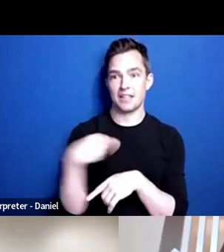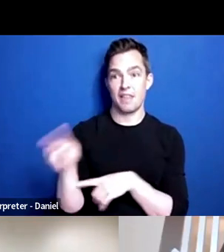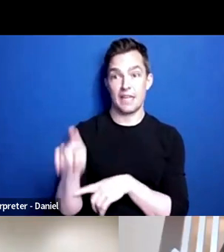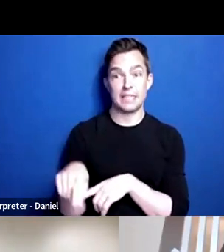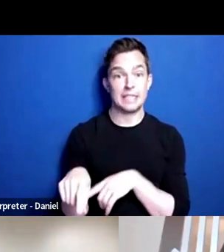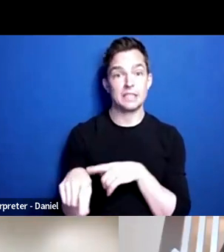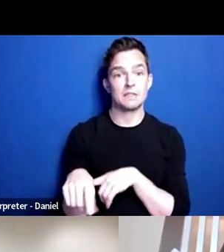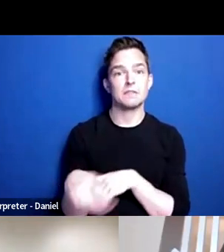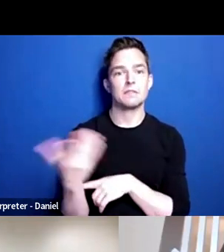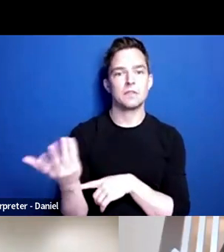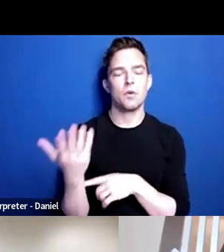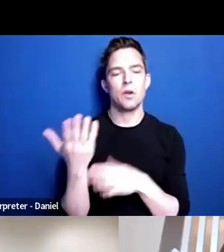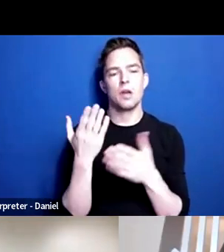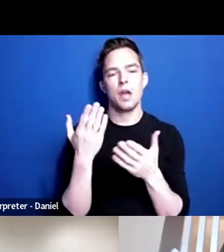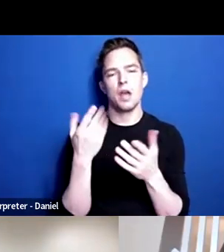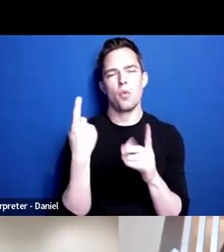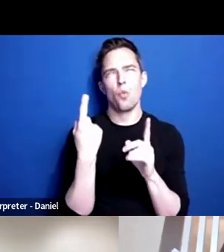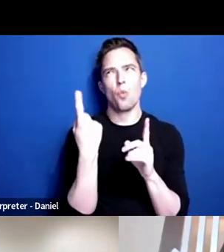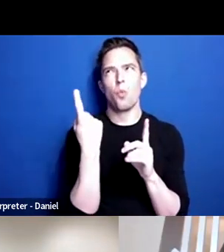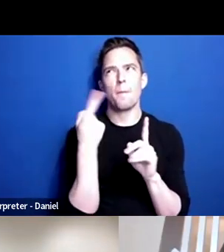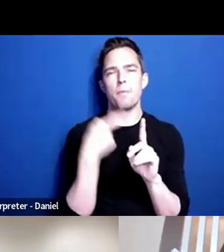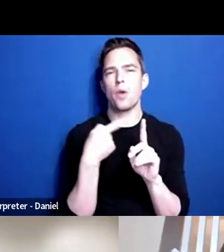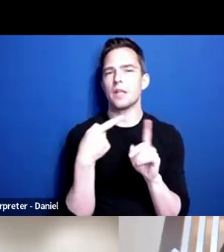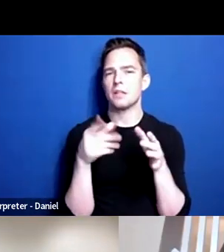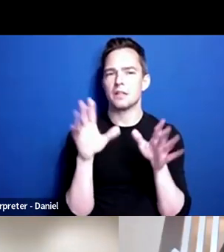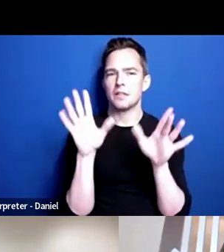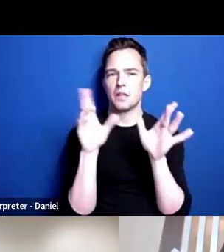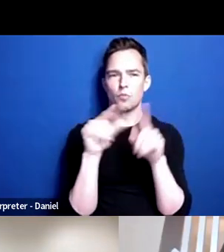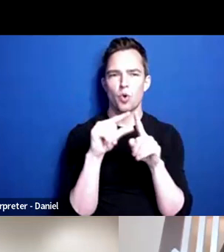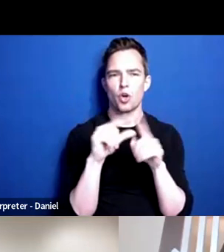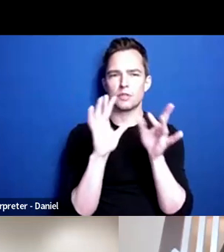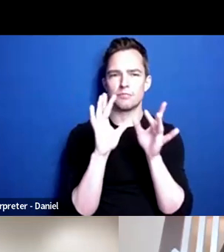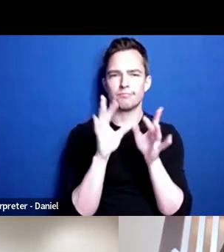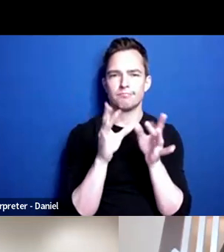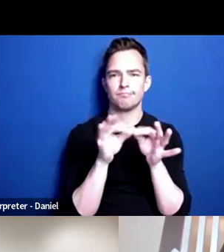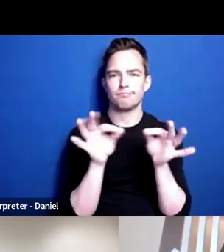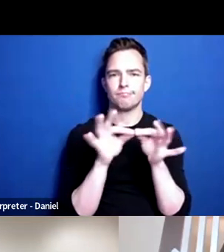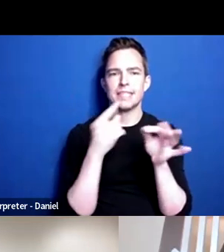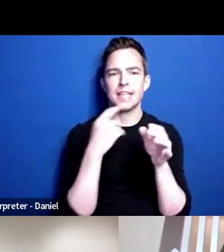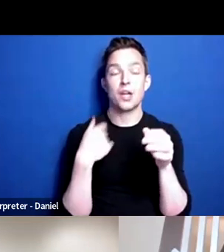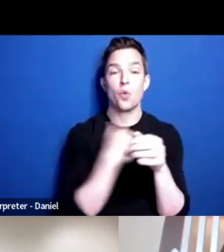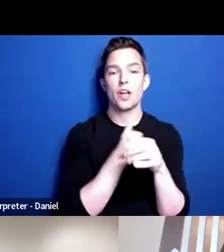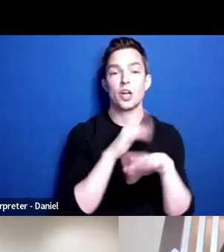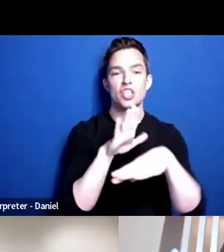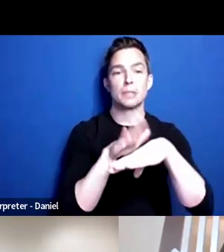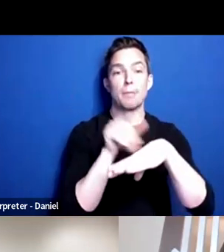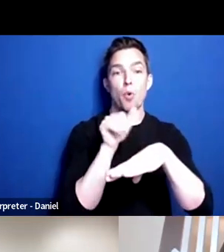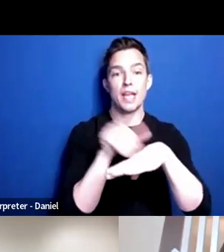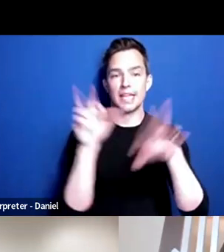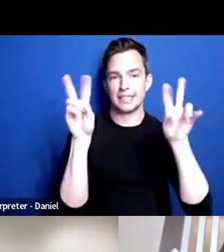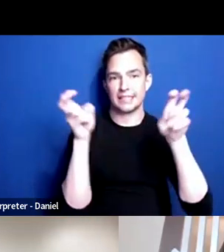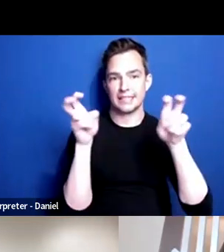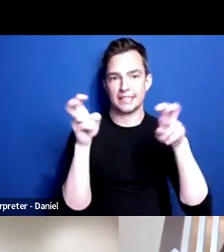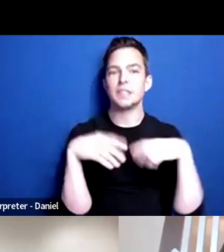I think at one point the language was used that we're spoiling participants. And I think that